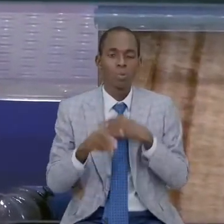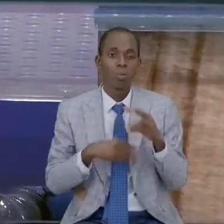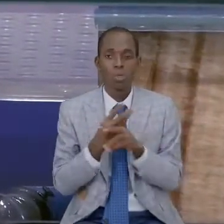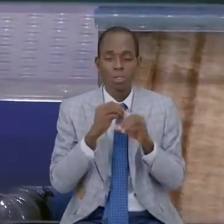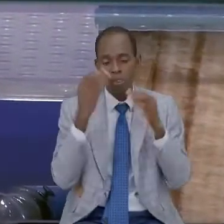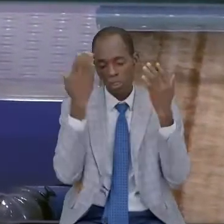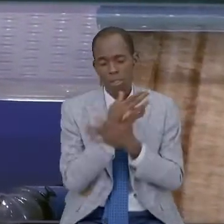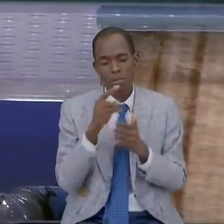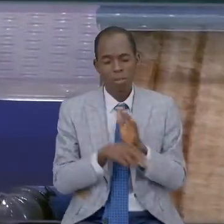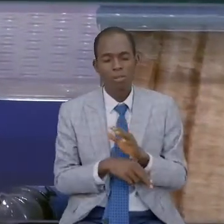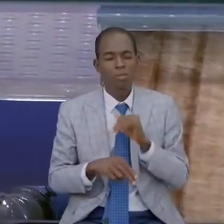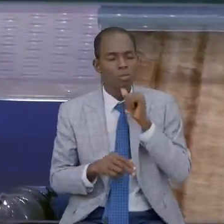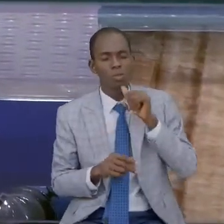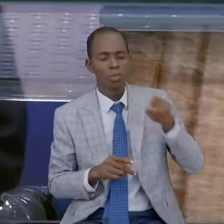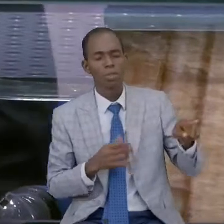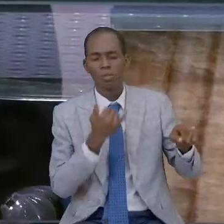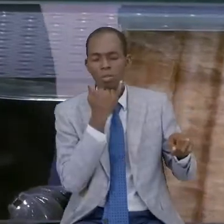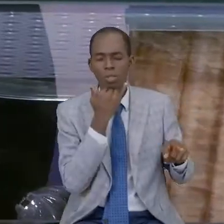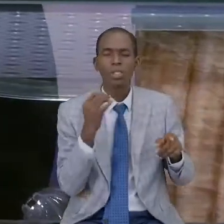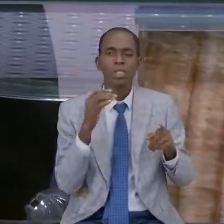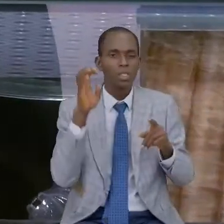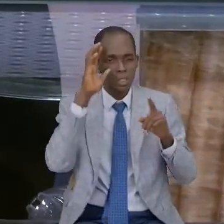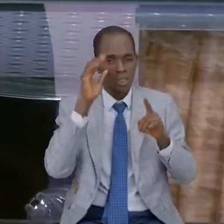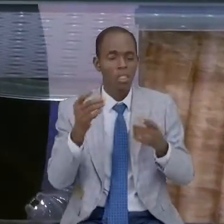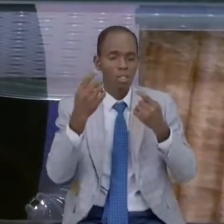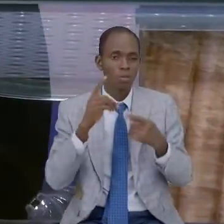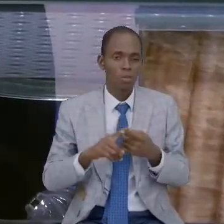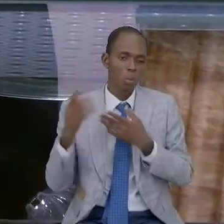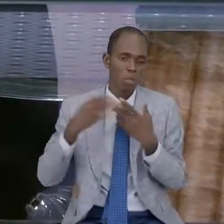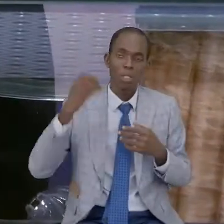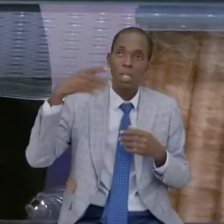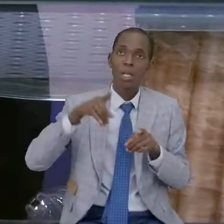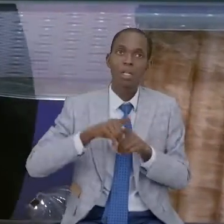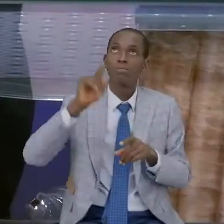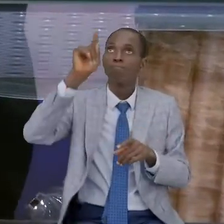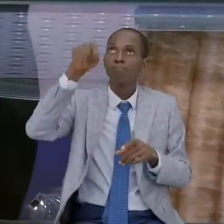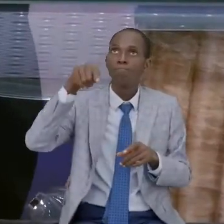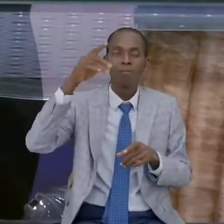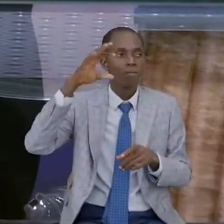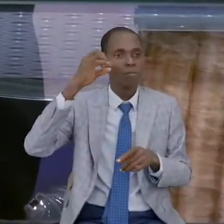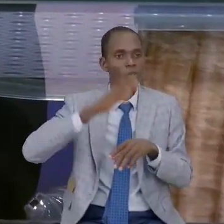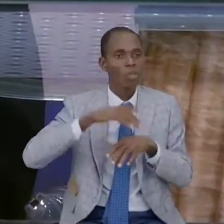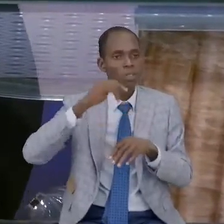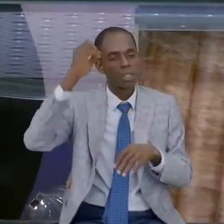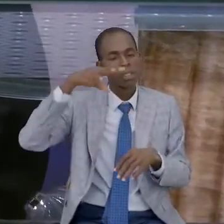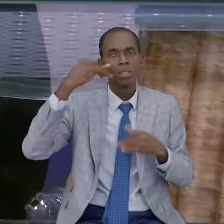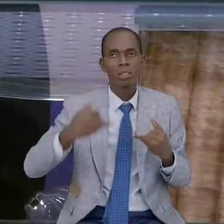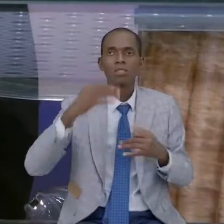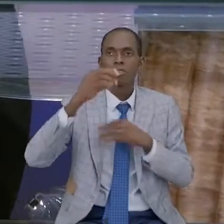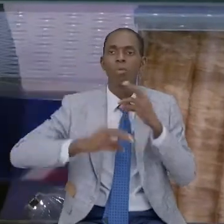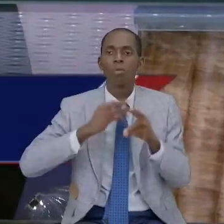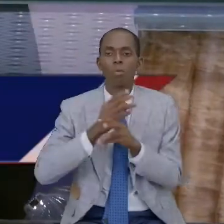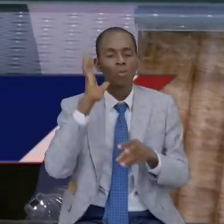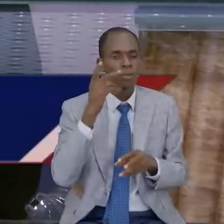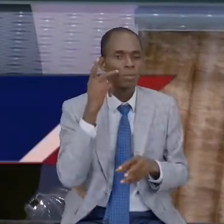That's not their fault. They were in darkness. He came to bring the light. And as he switched on the light, now the world could see. That's